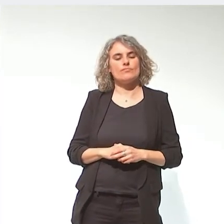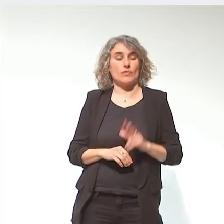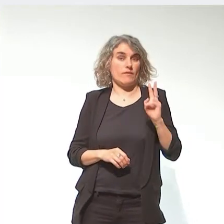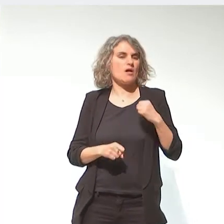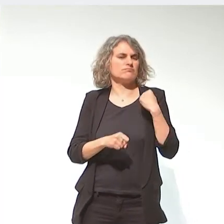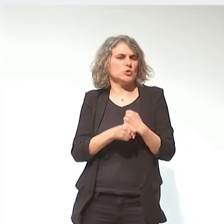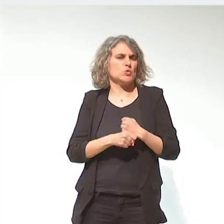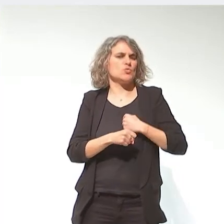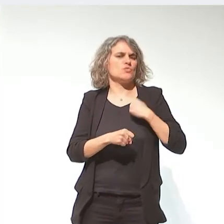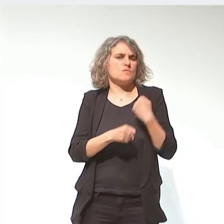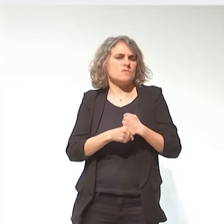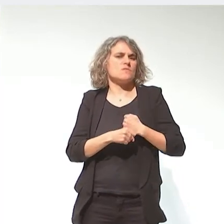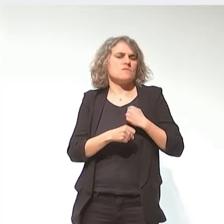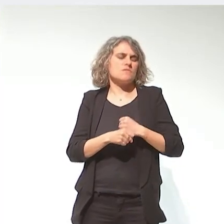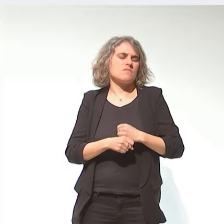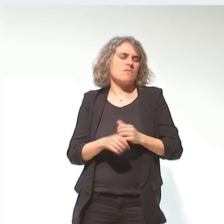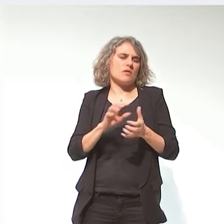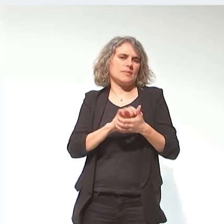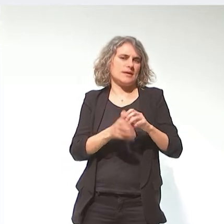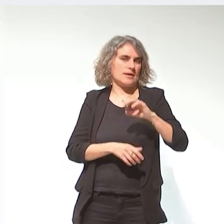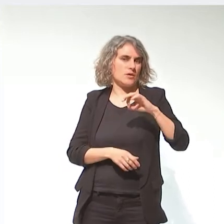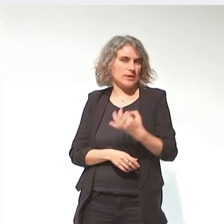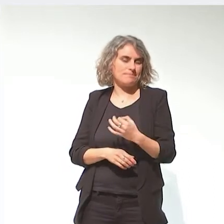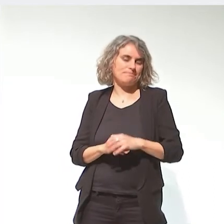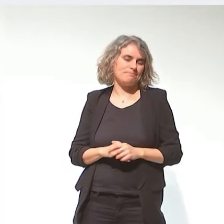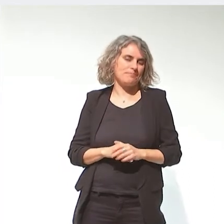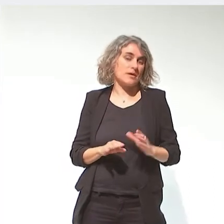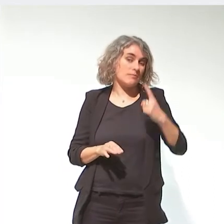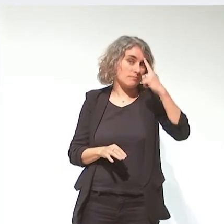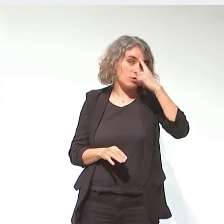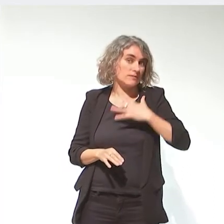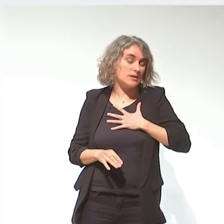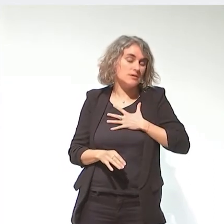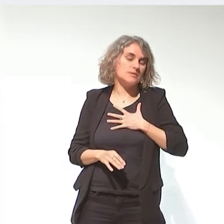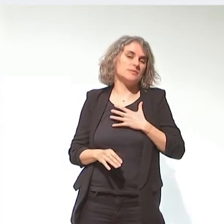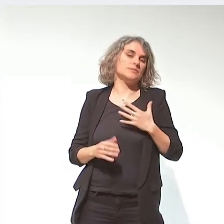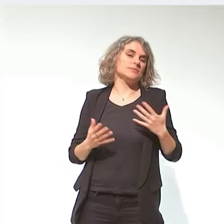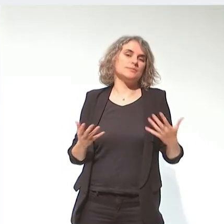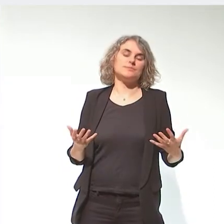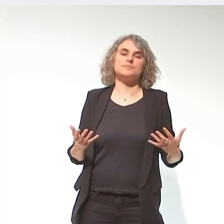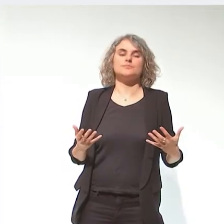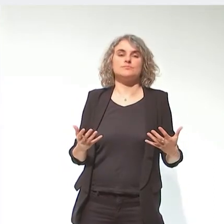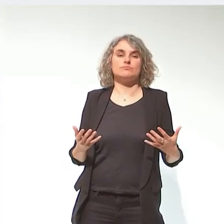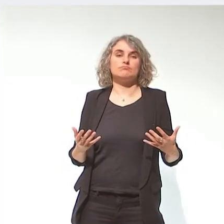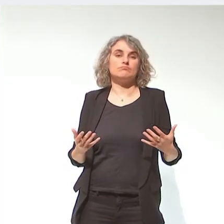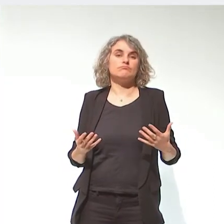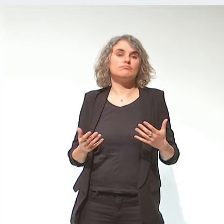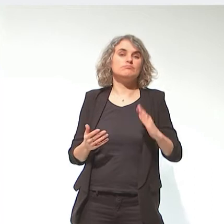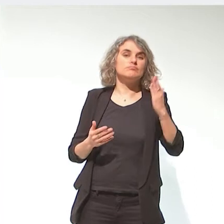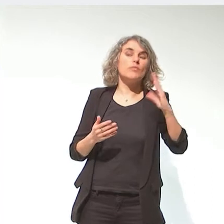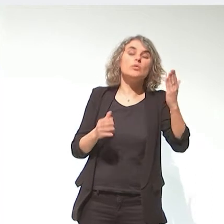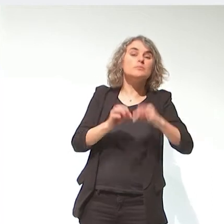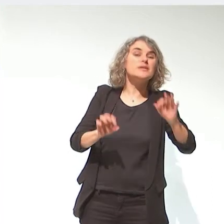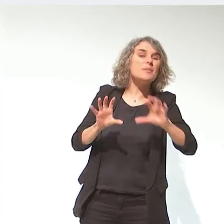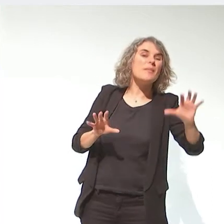for majority of the EU countries. And it is important thing that we have, of course, have to look at it quite